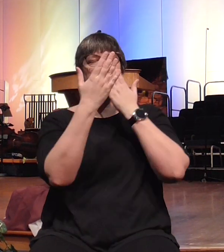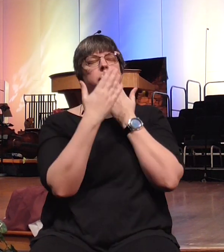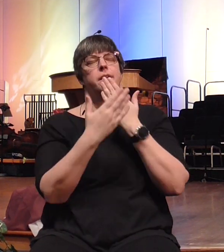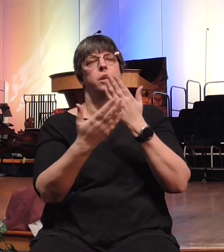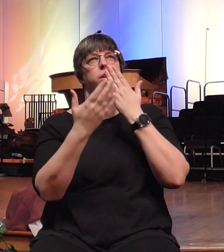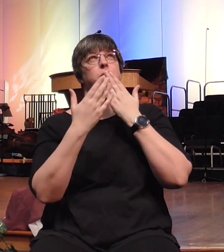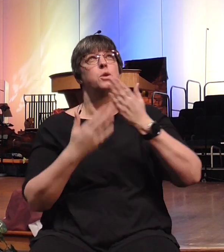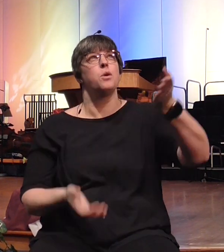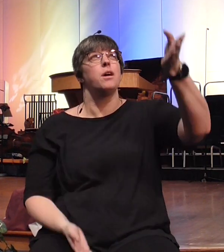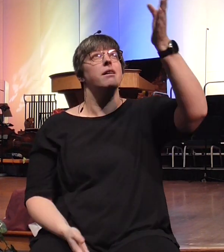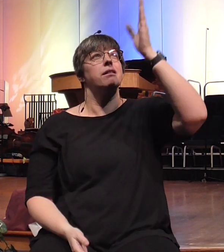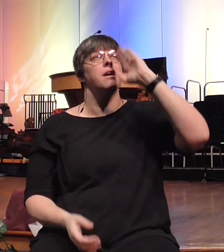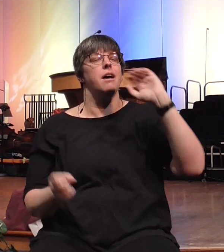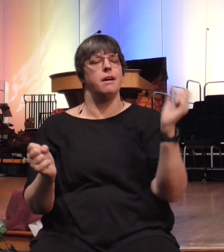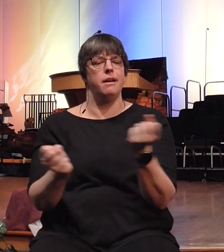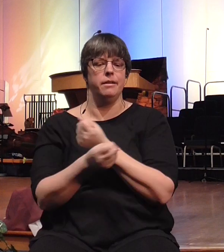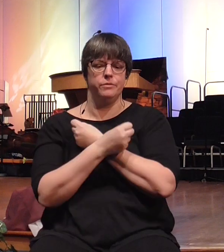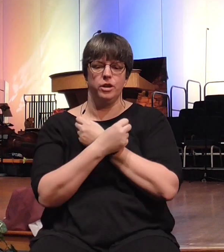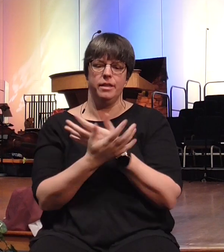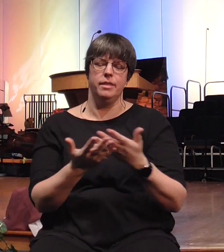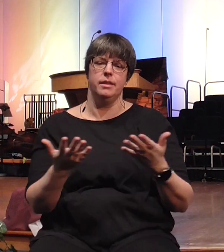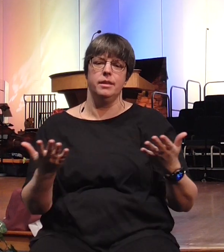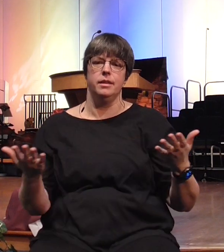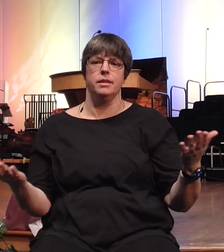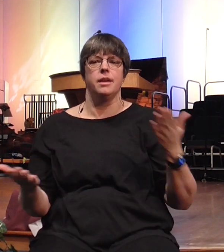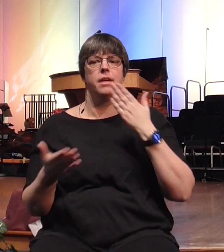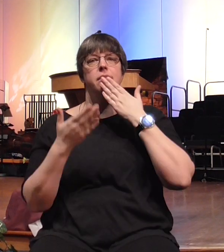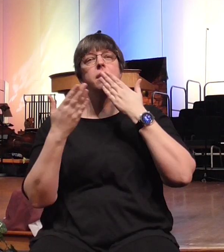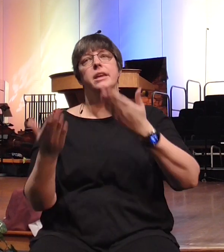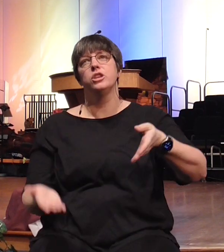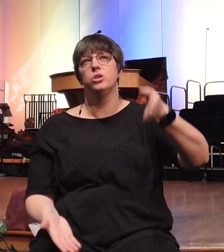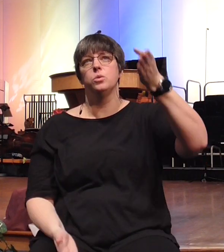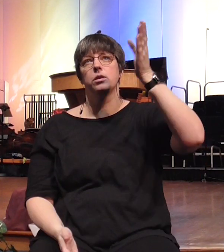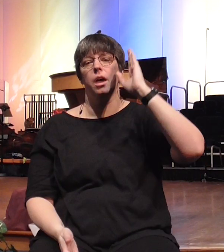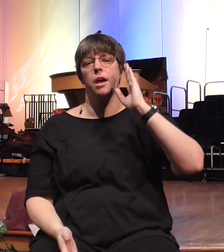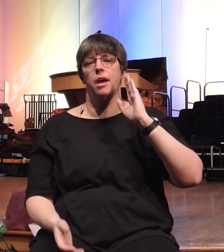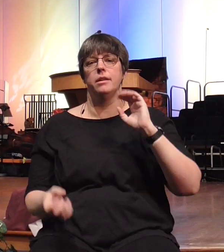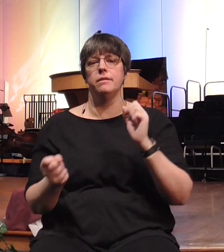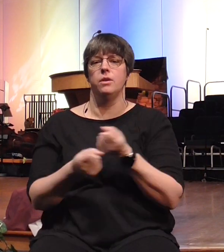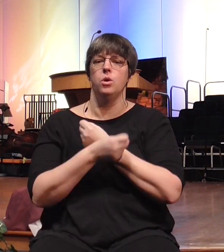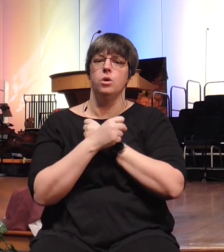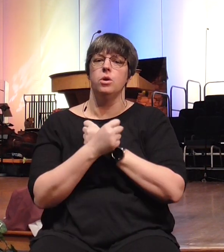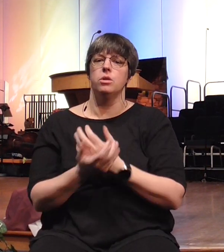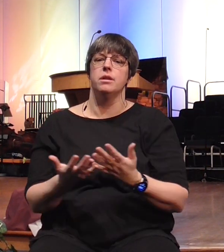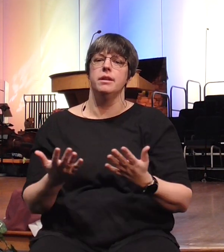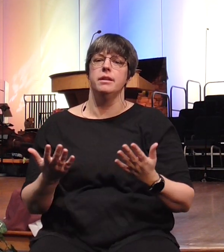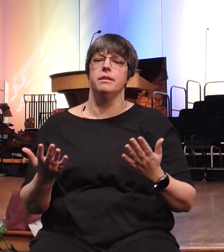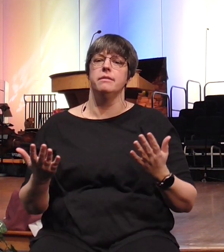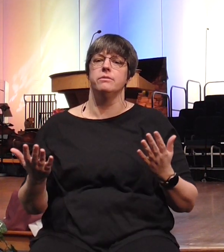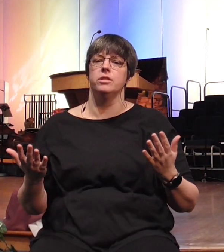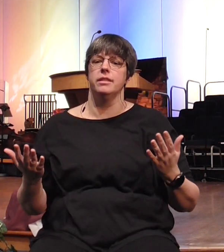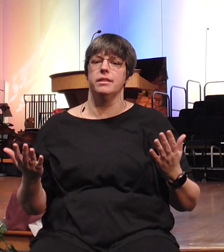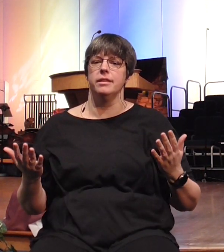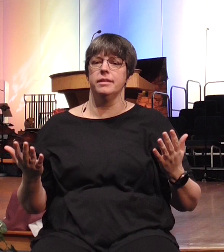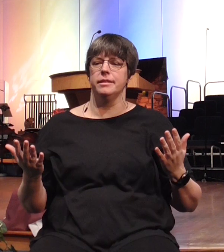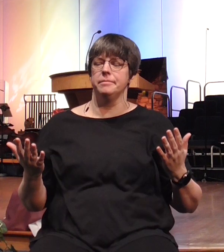Thank you, God, for everything. Thank you, God,